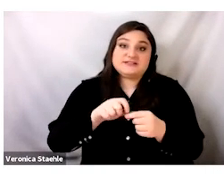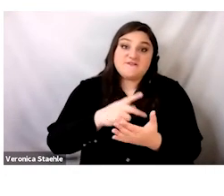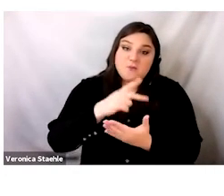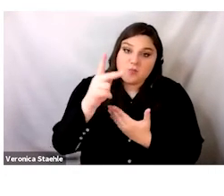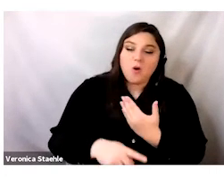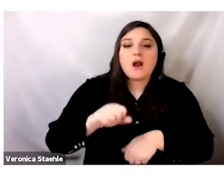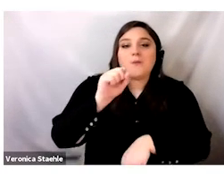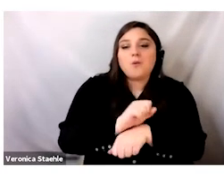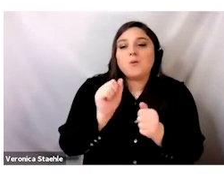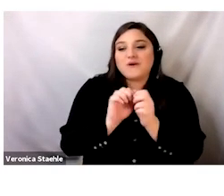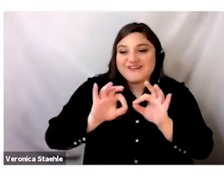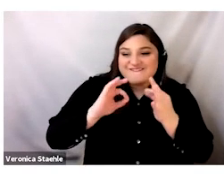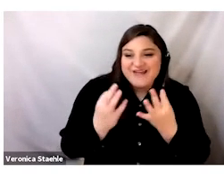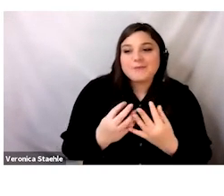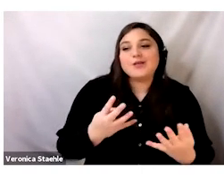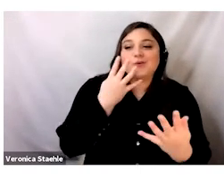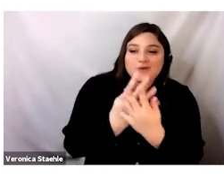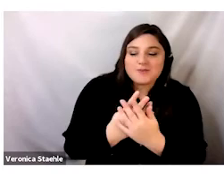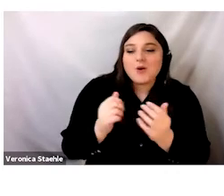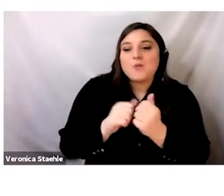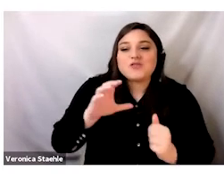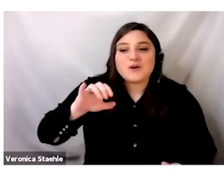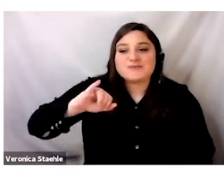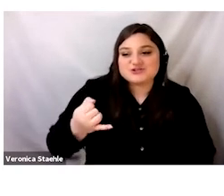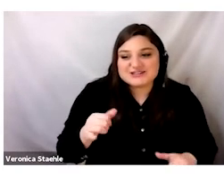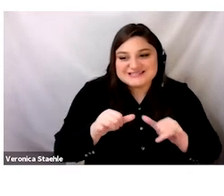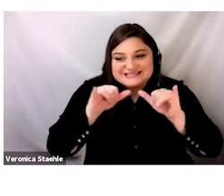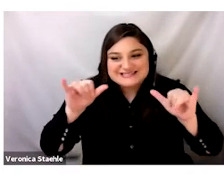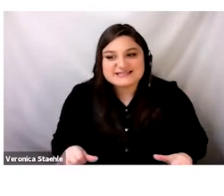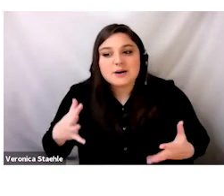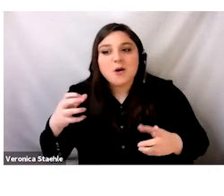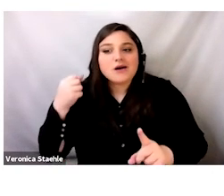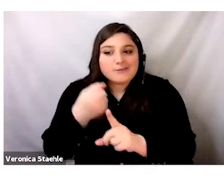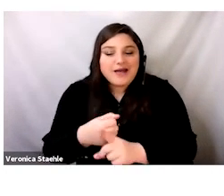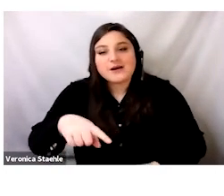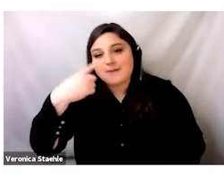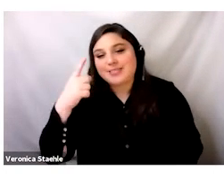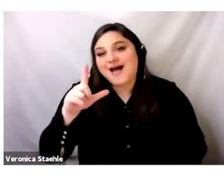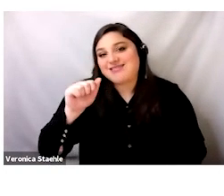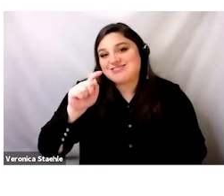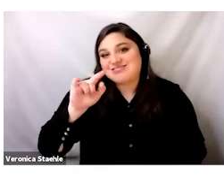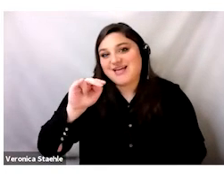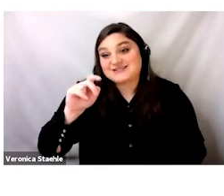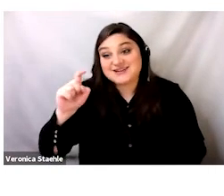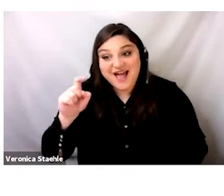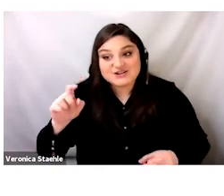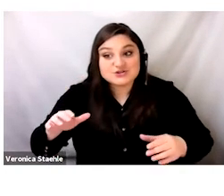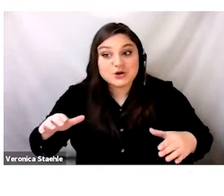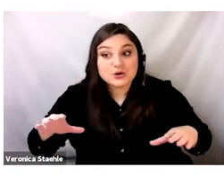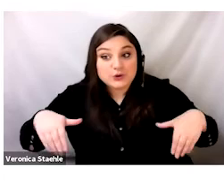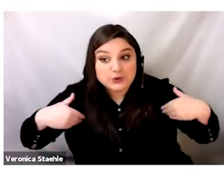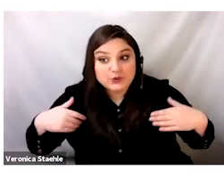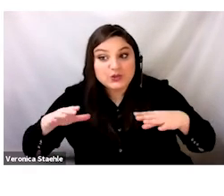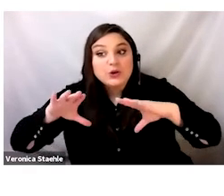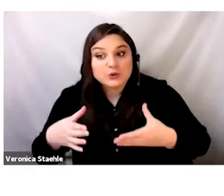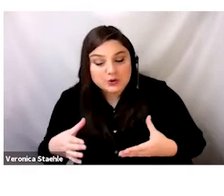formerly incarcerated and criminal justice system impacted Black and Latinx youth to actually come up with their